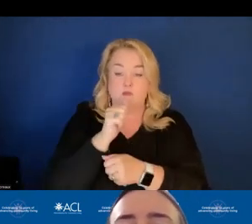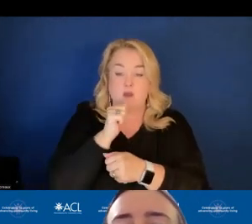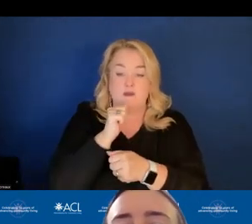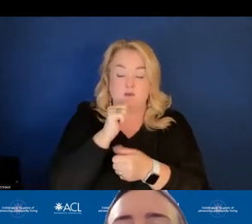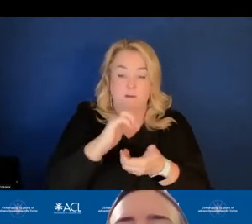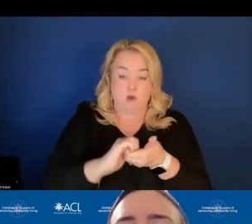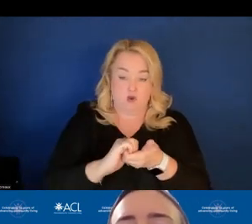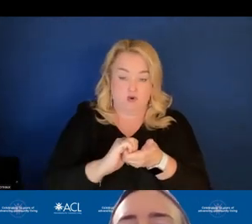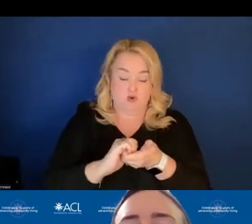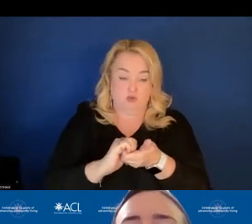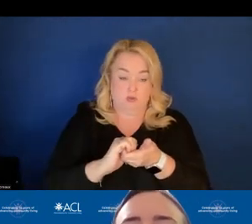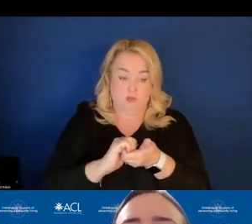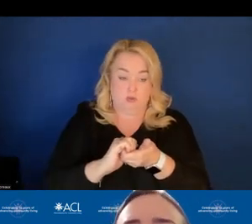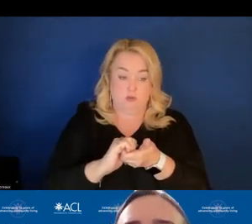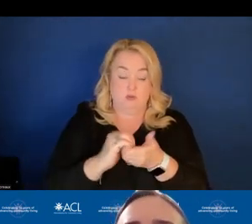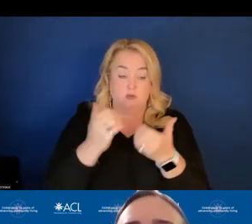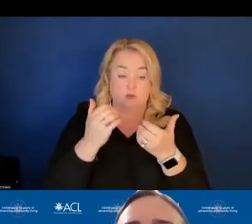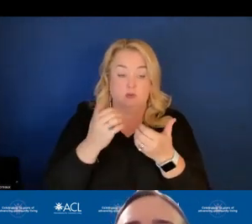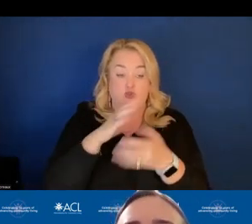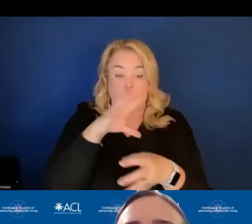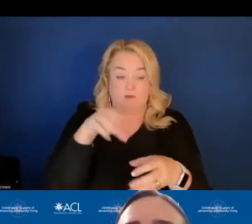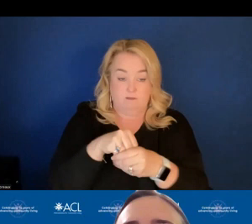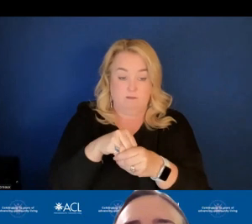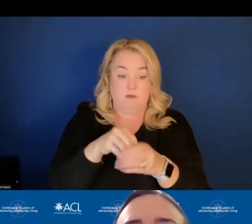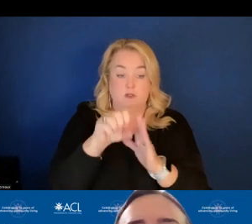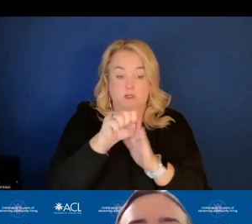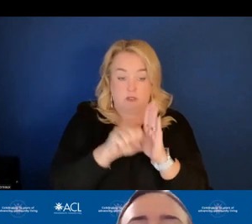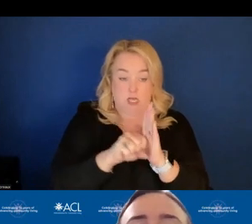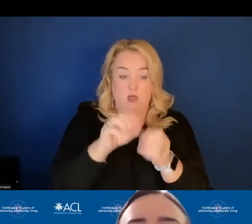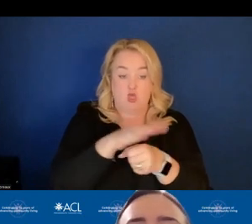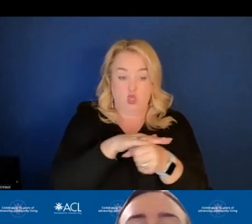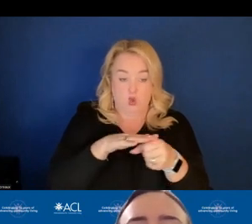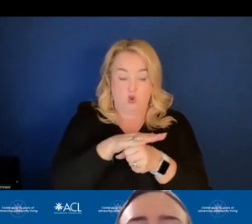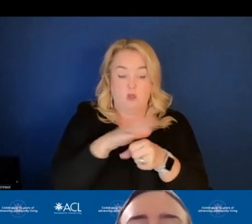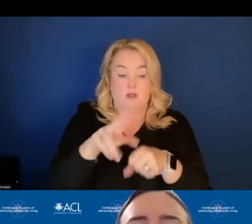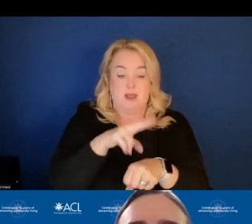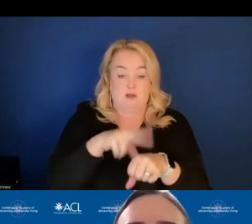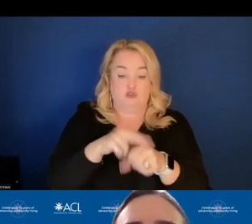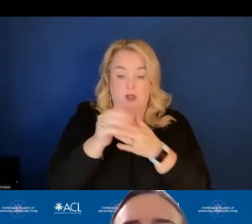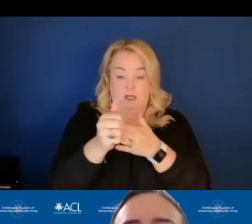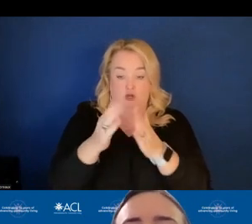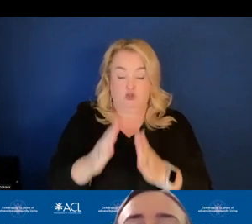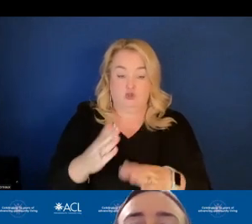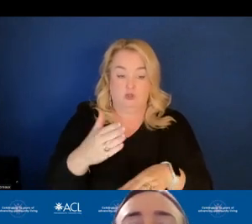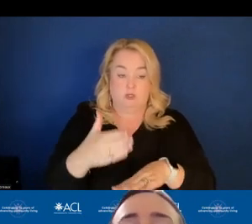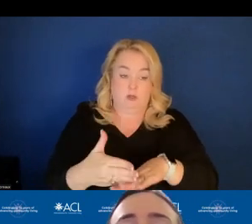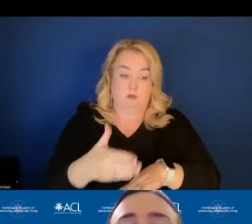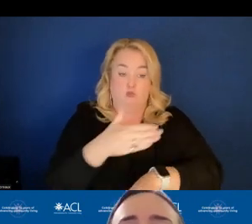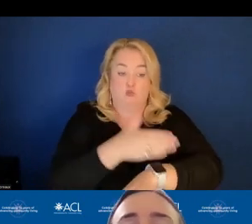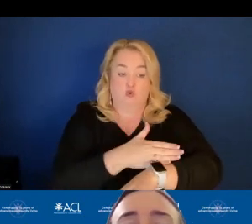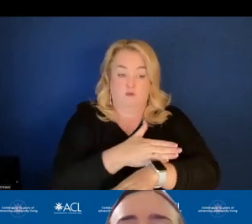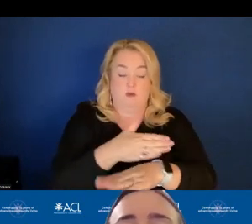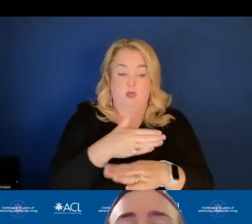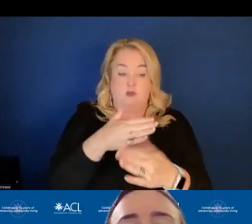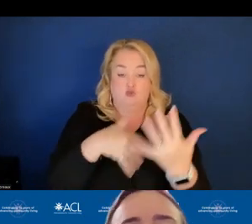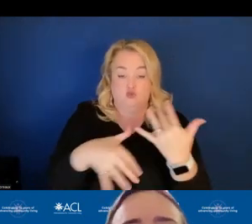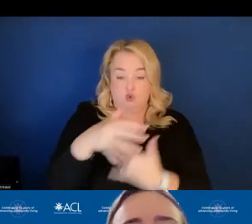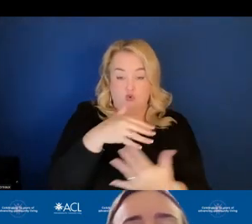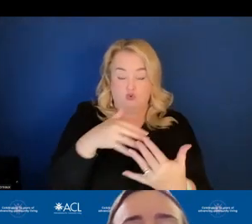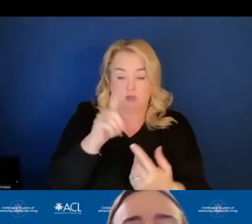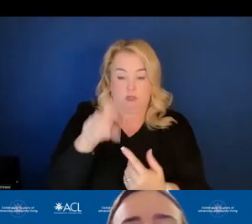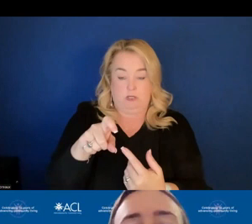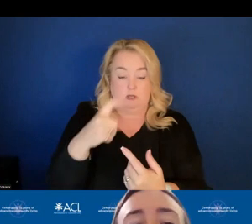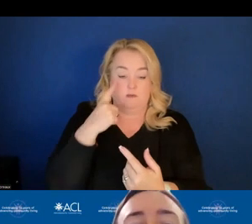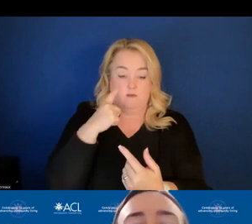partners, to engage with local, state, and national leaders to improve the social infrastructure to address this